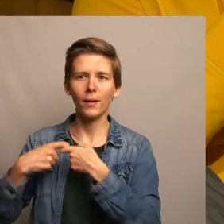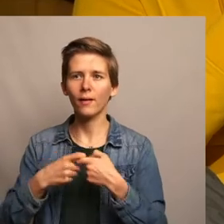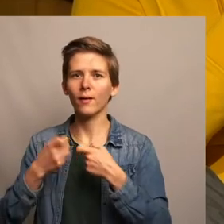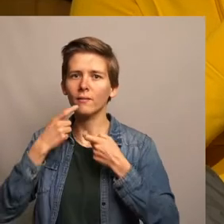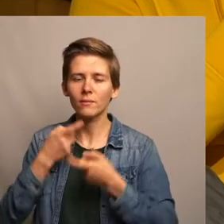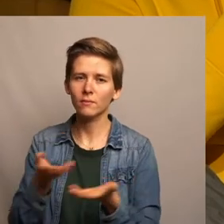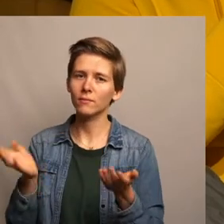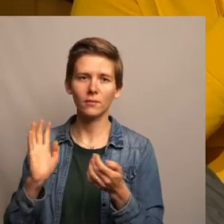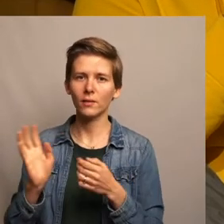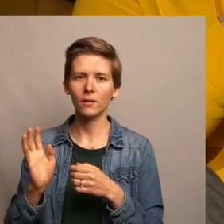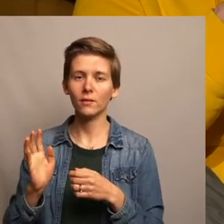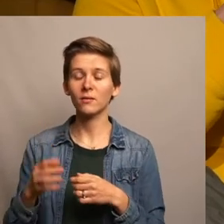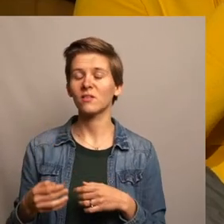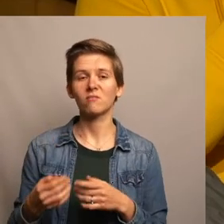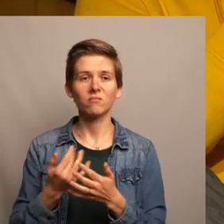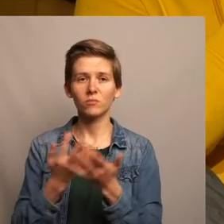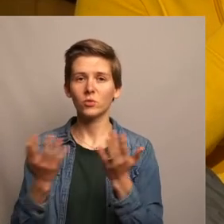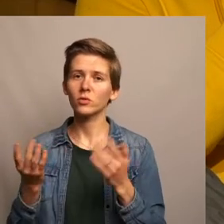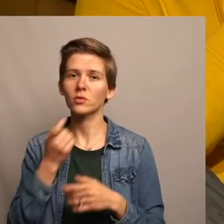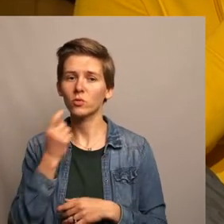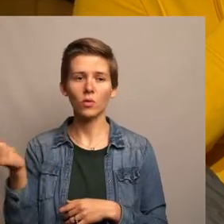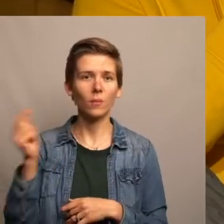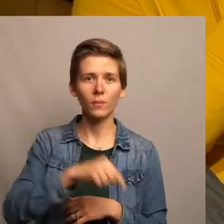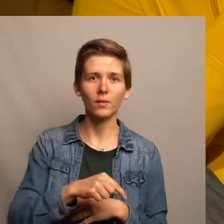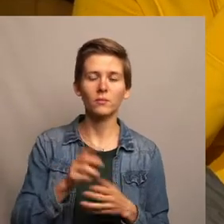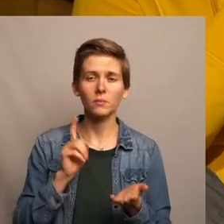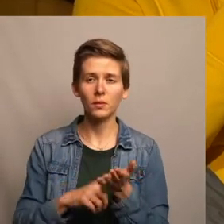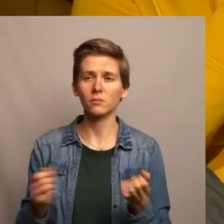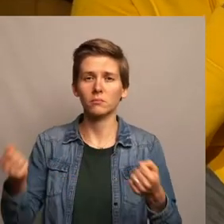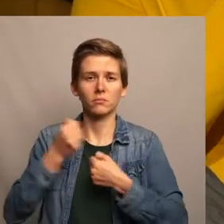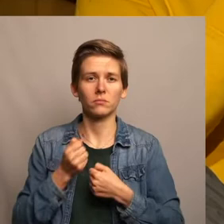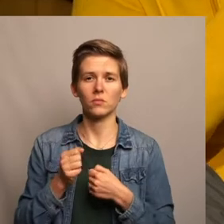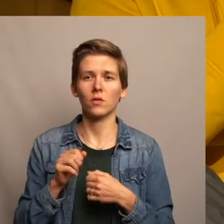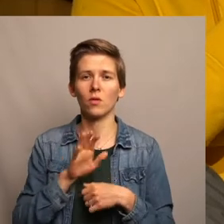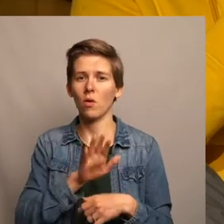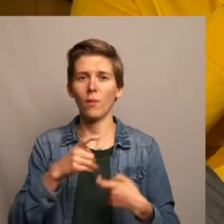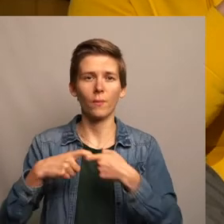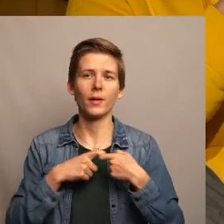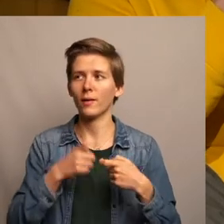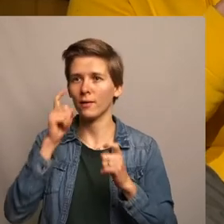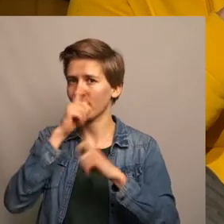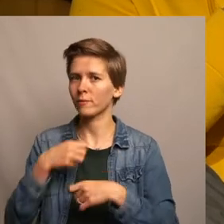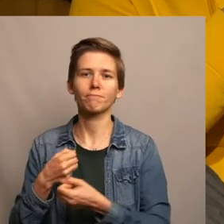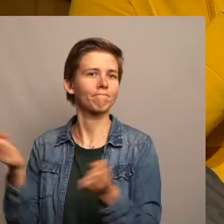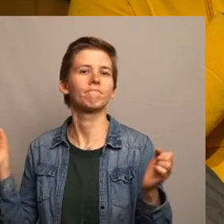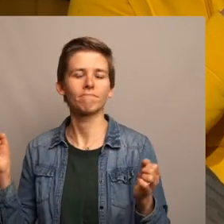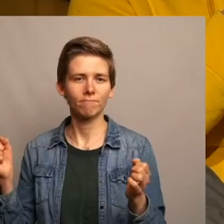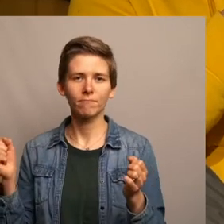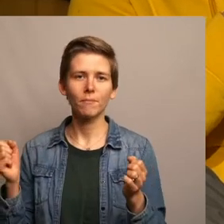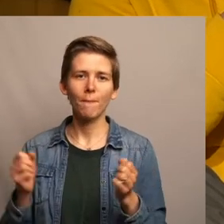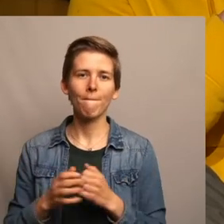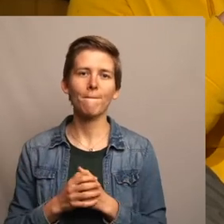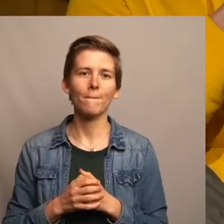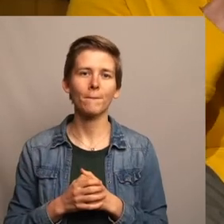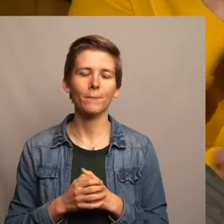here, their family know about, and some people they need to stay in the closet or be forced to be out. So no one make this decision if you are living